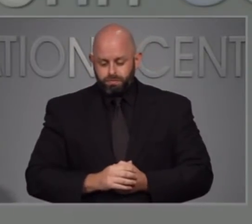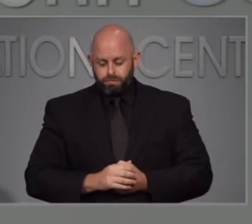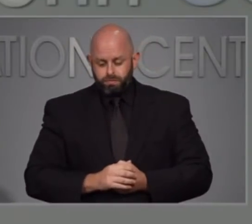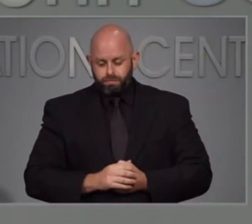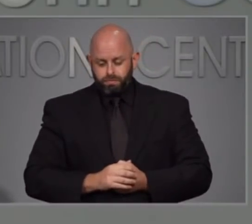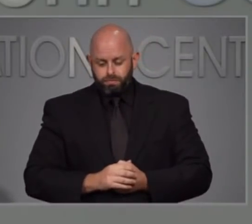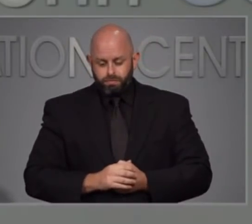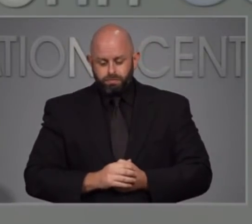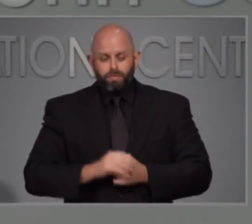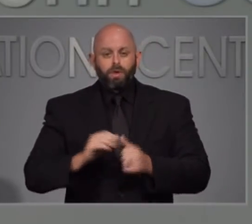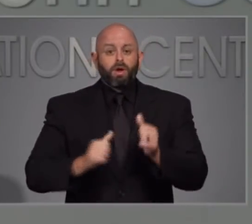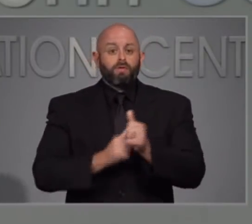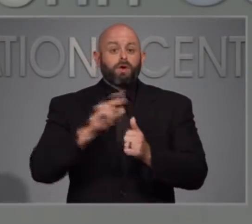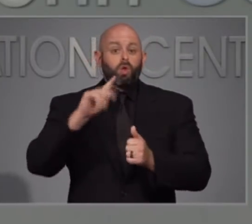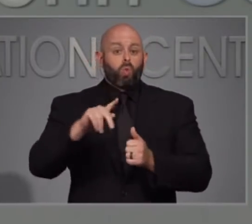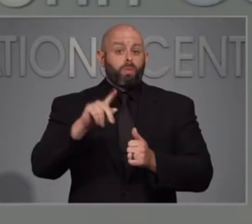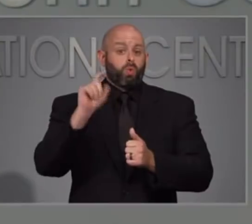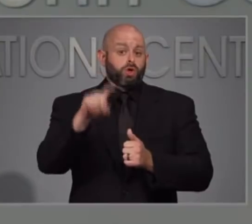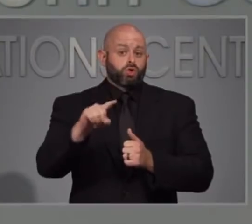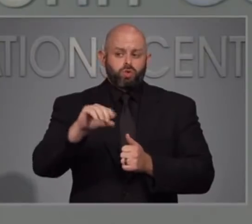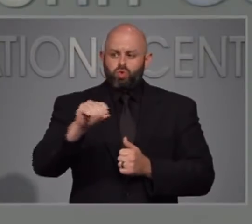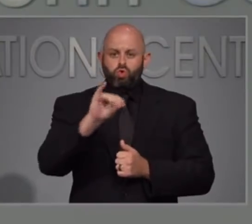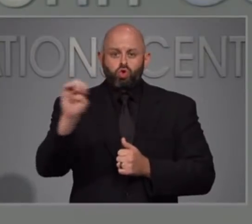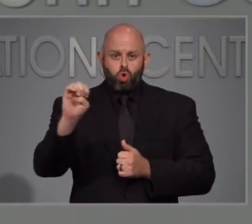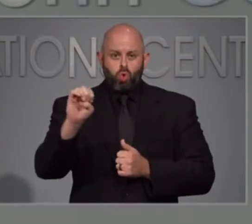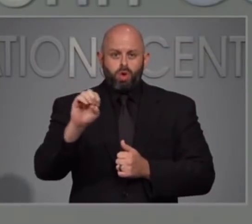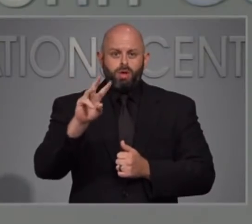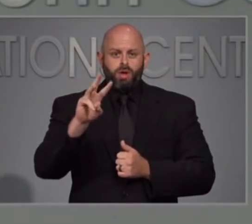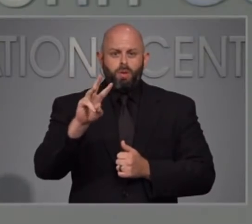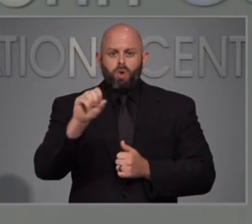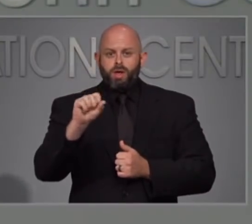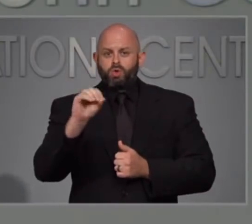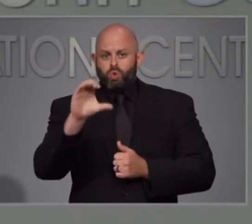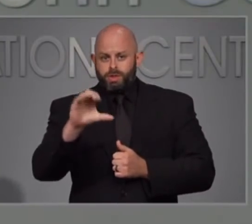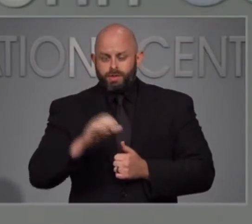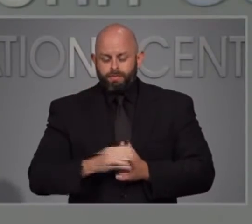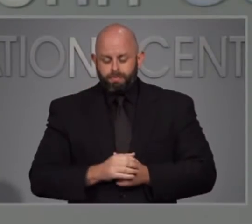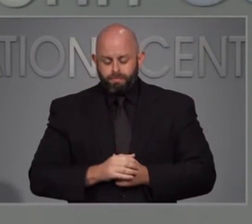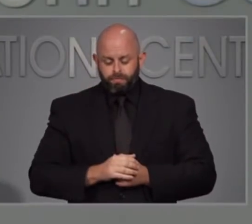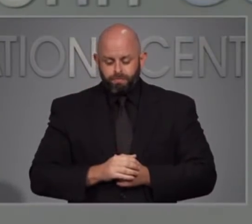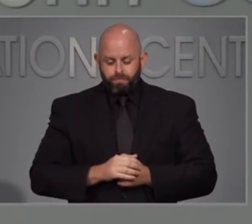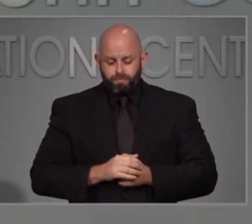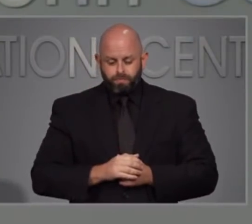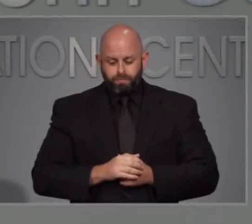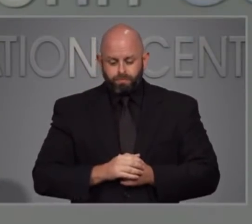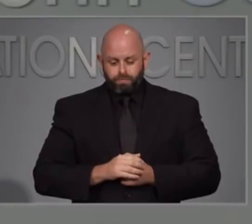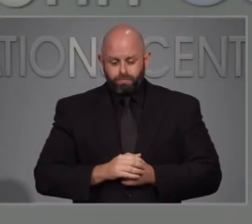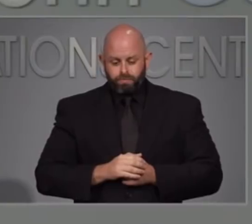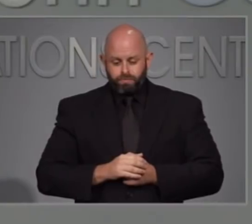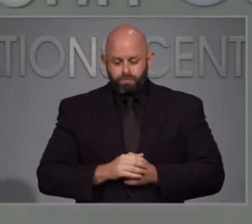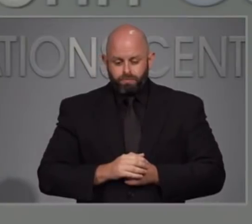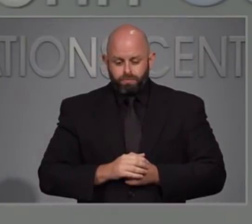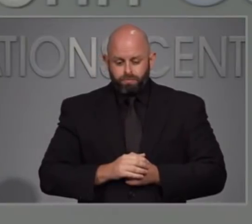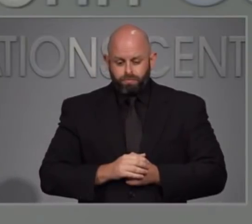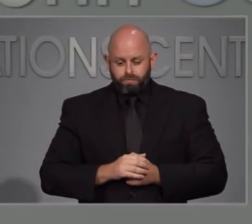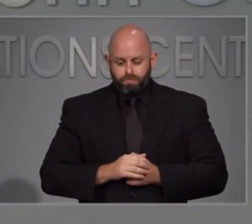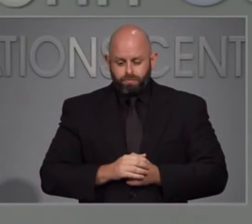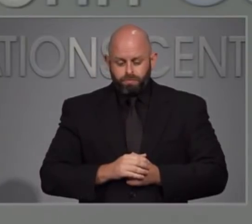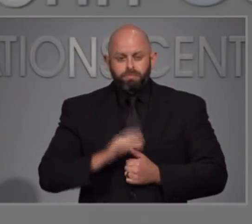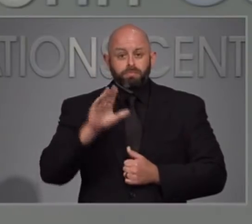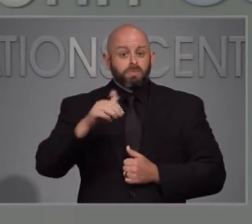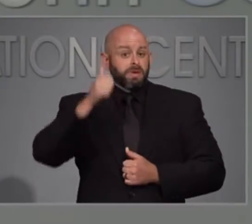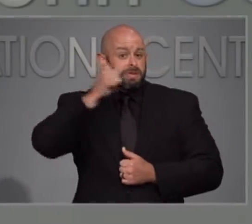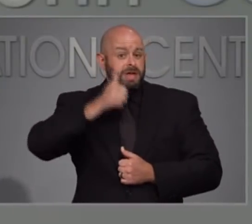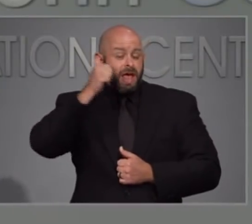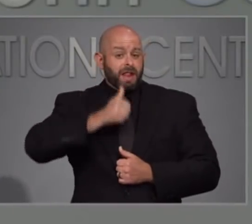Follow-up, Joe Bruno, WSOC. But Governor Cooper, daily case counts are up, percent positive cases